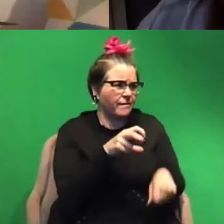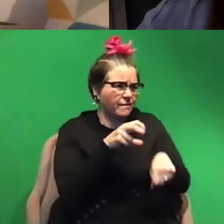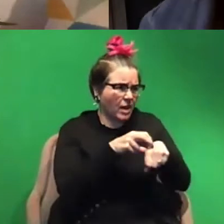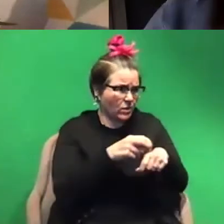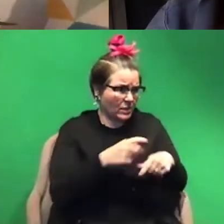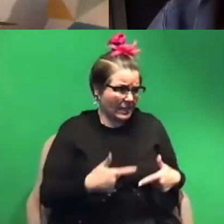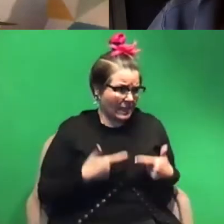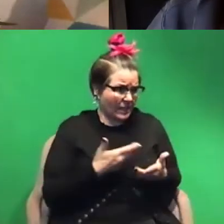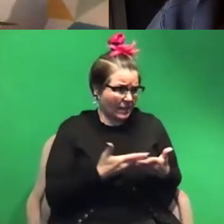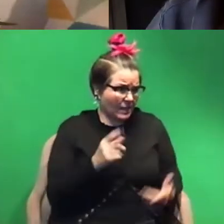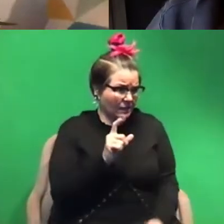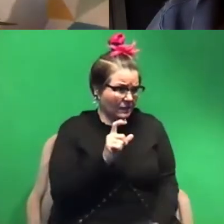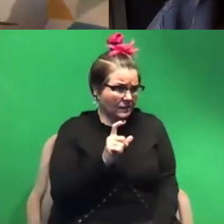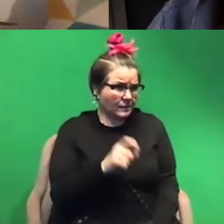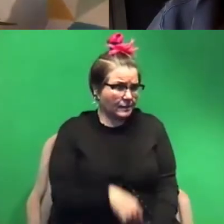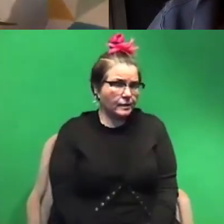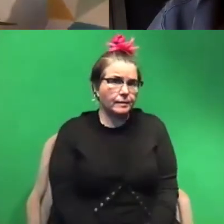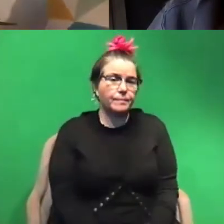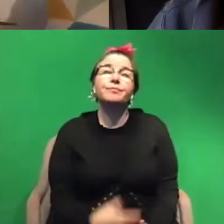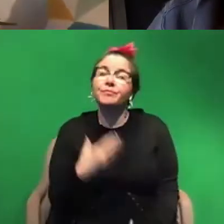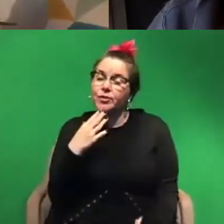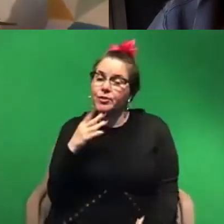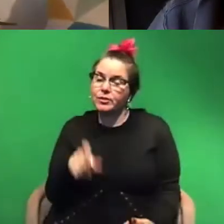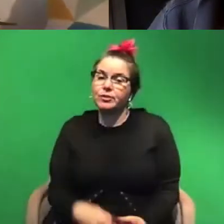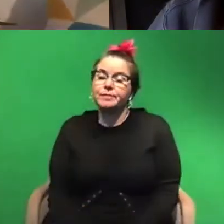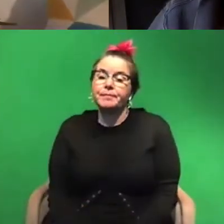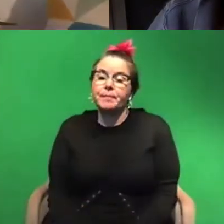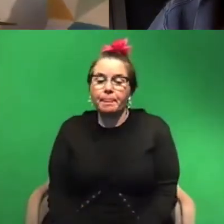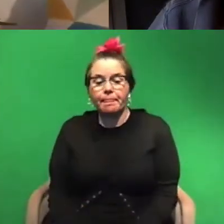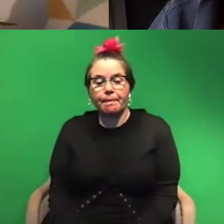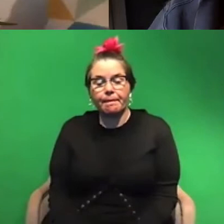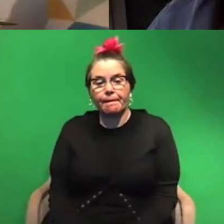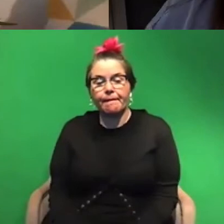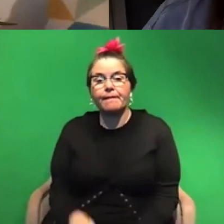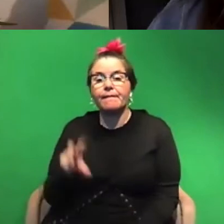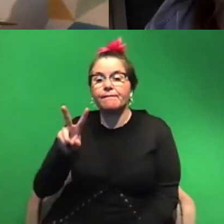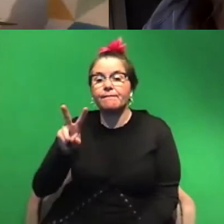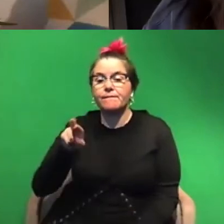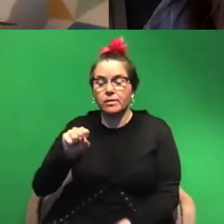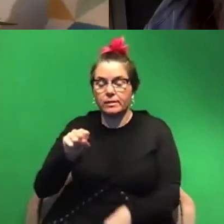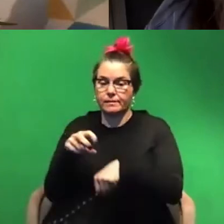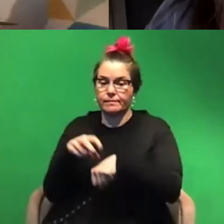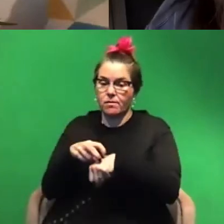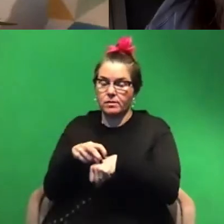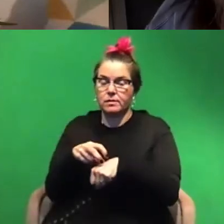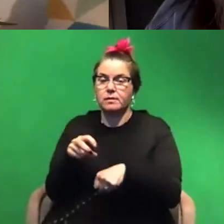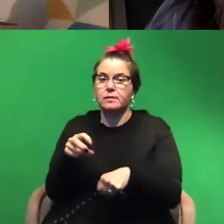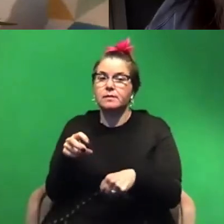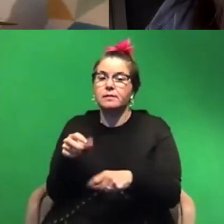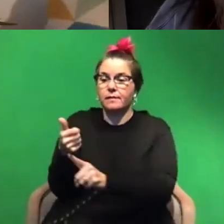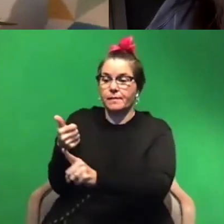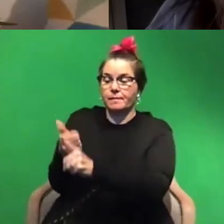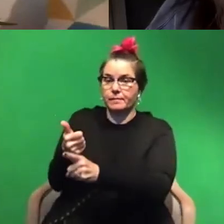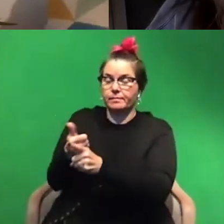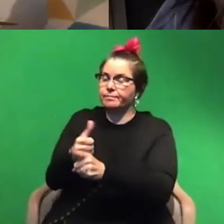organisms? That's a very good question. So viruses are by themselves